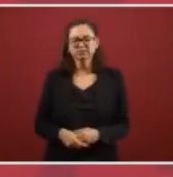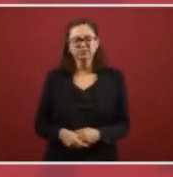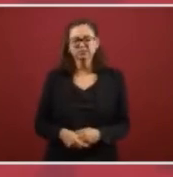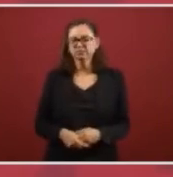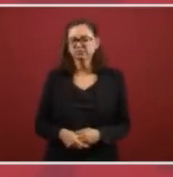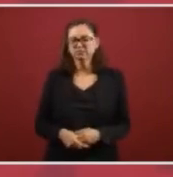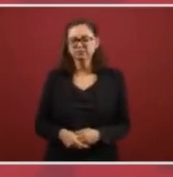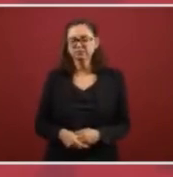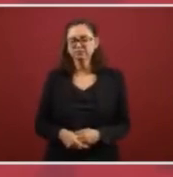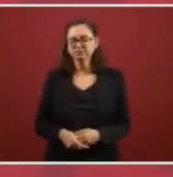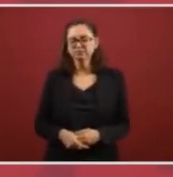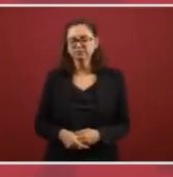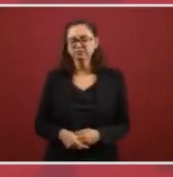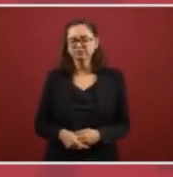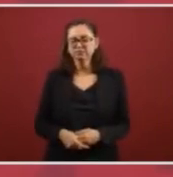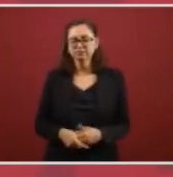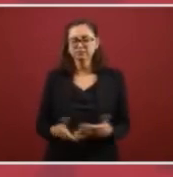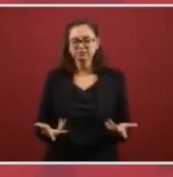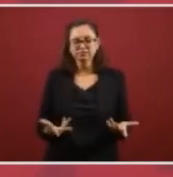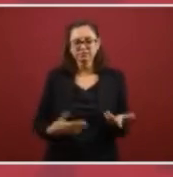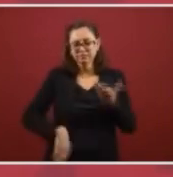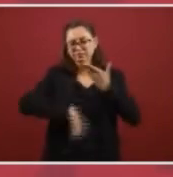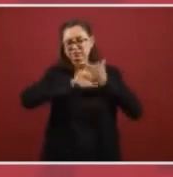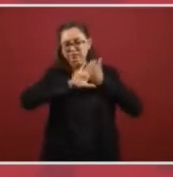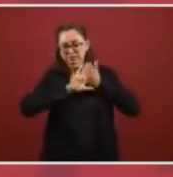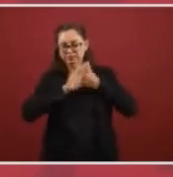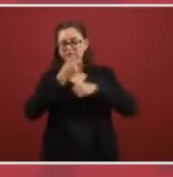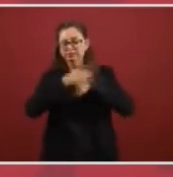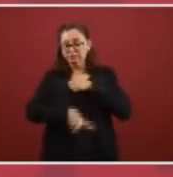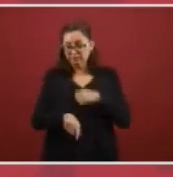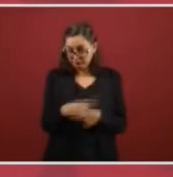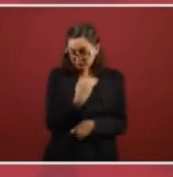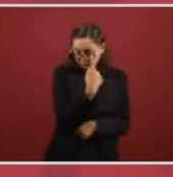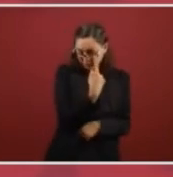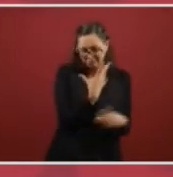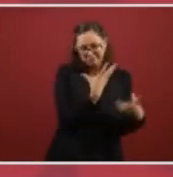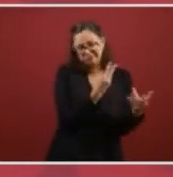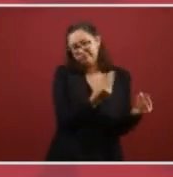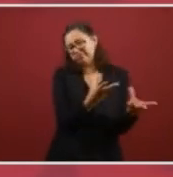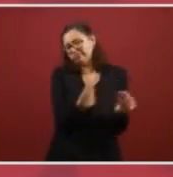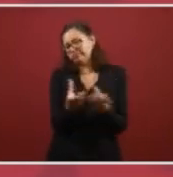that not just because of him have we been affected,